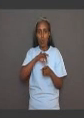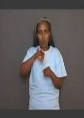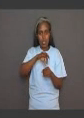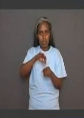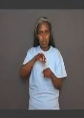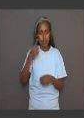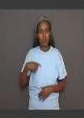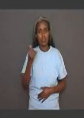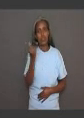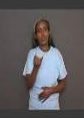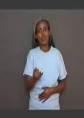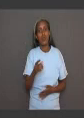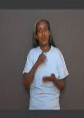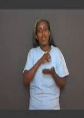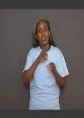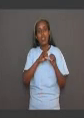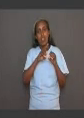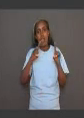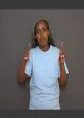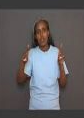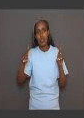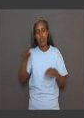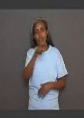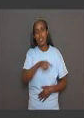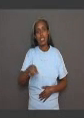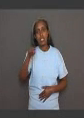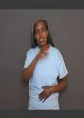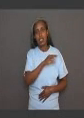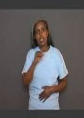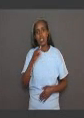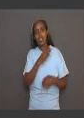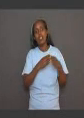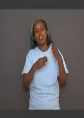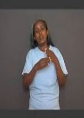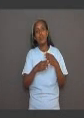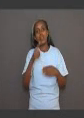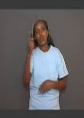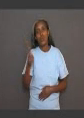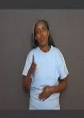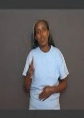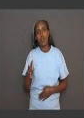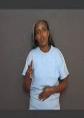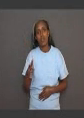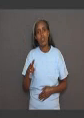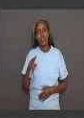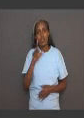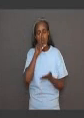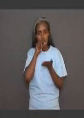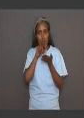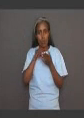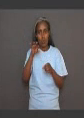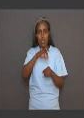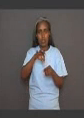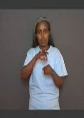a diameter of the circle and label 1/2 dorowet.